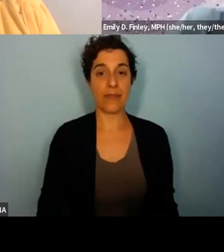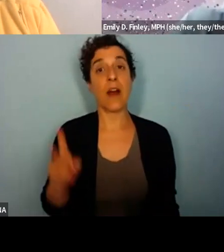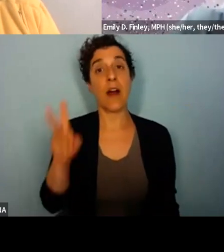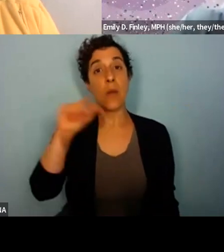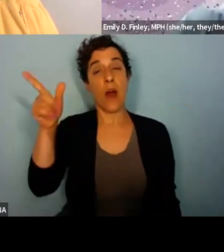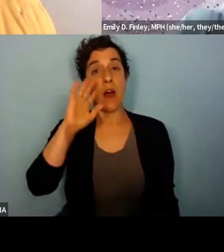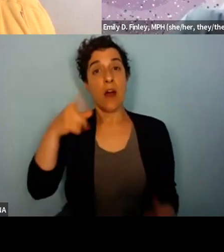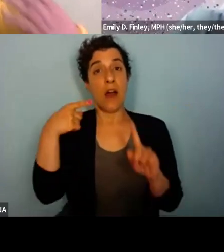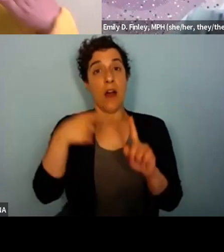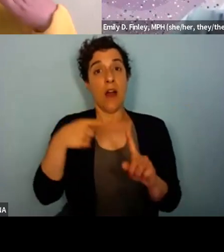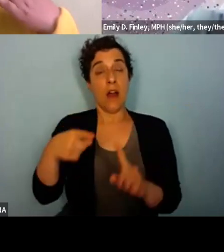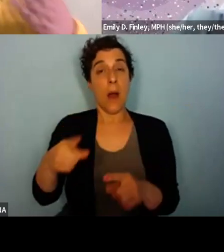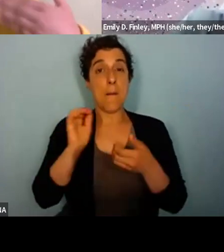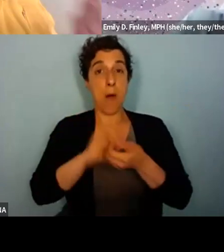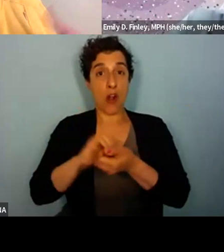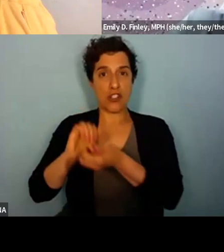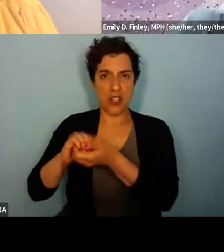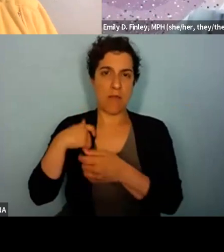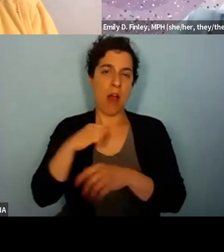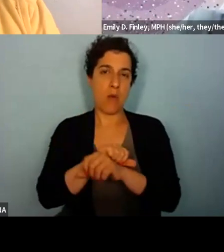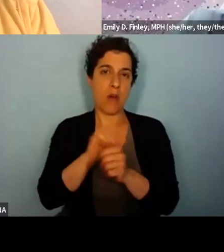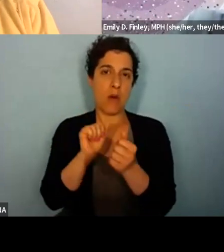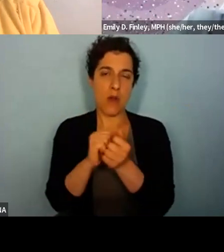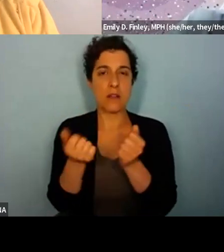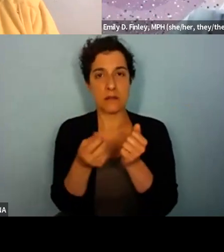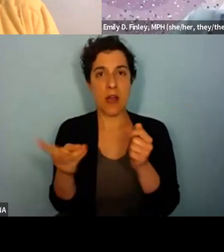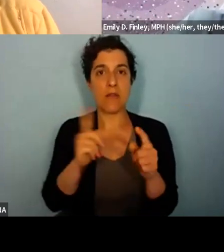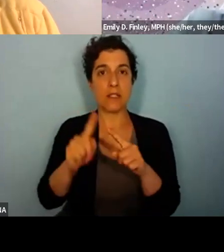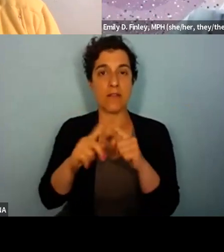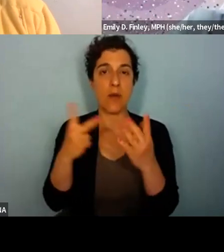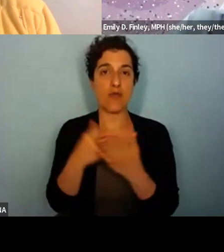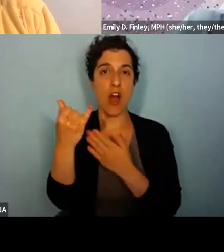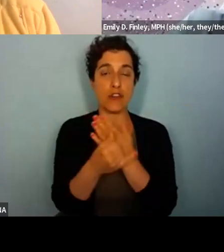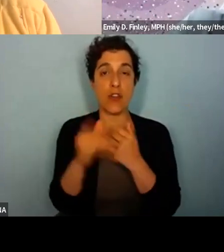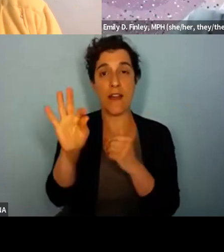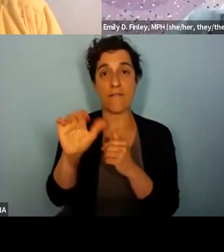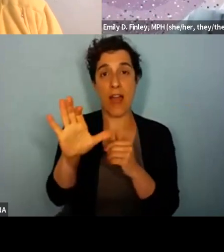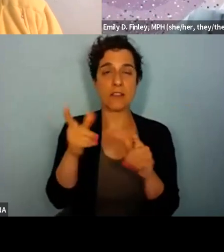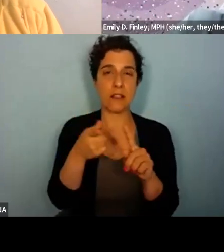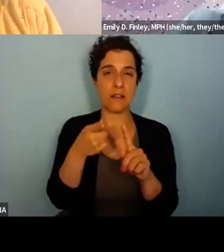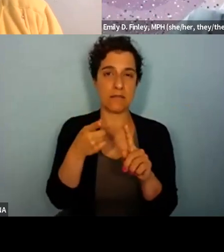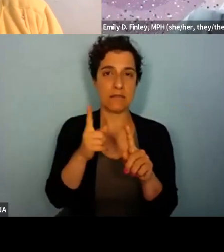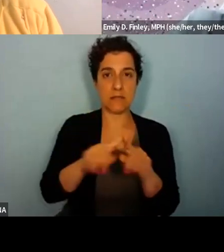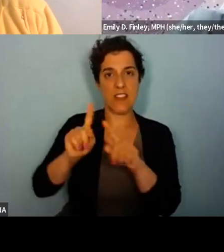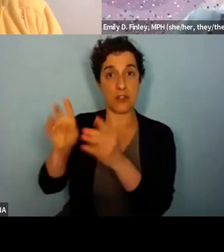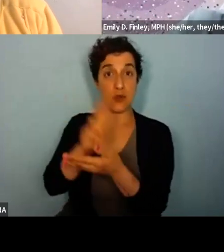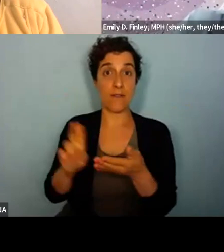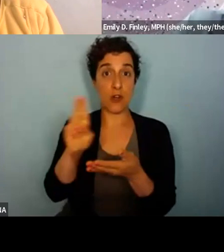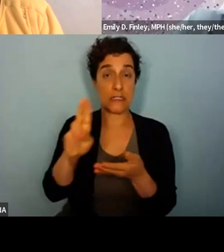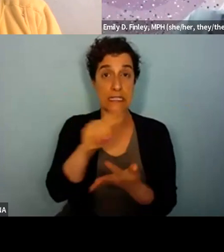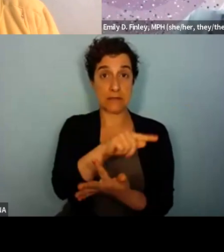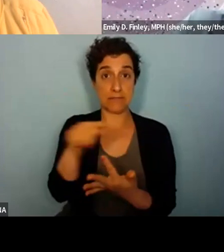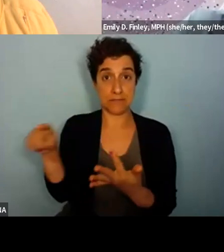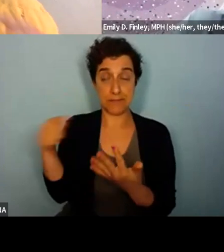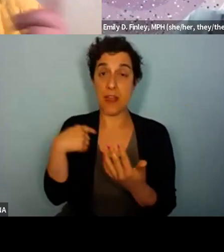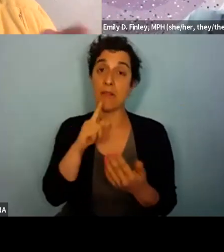specific partnerships, I've worked in several projects with faculty from different universities. I've actually had